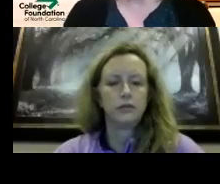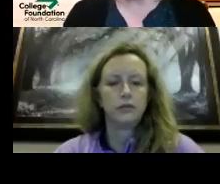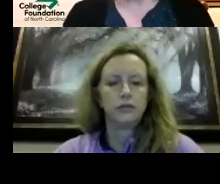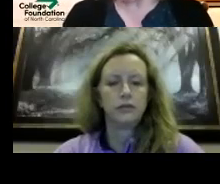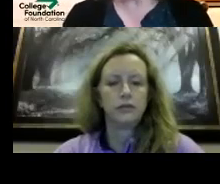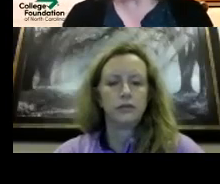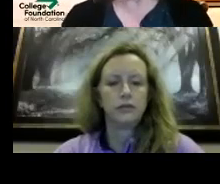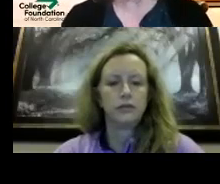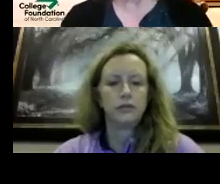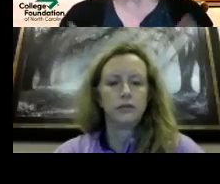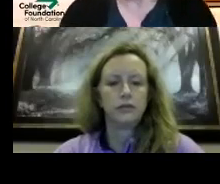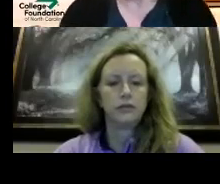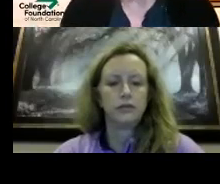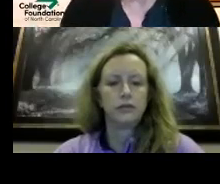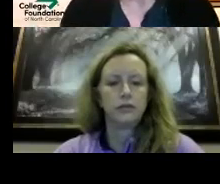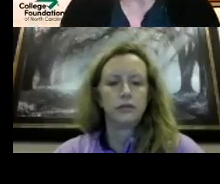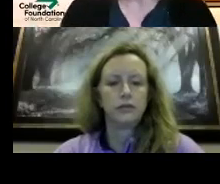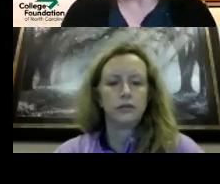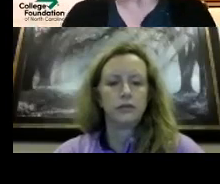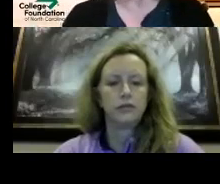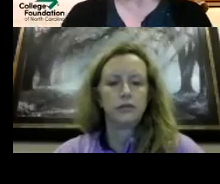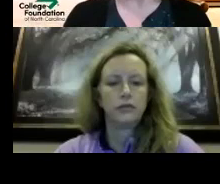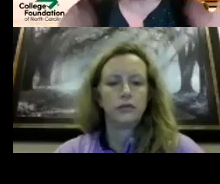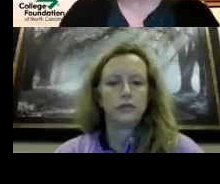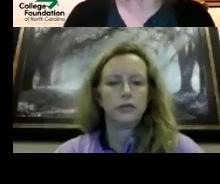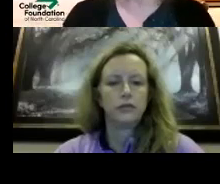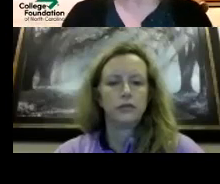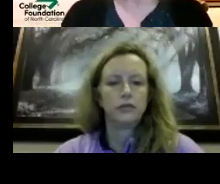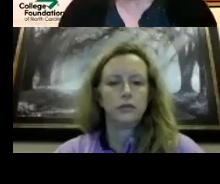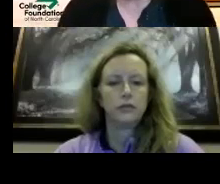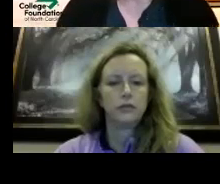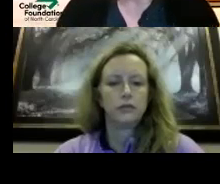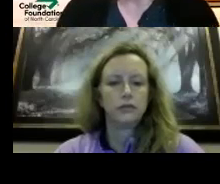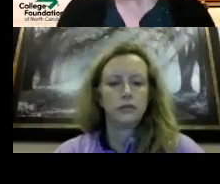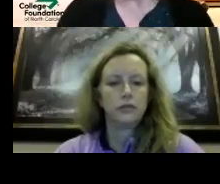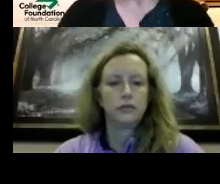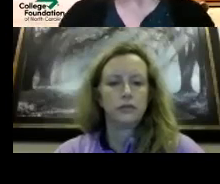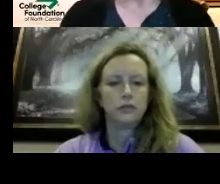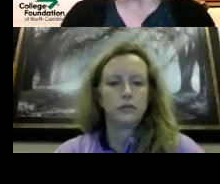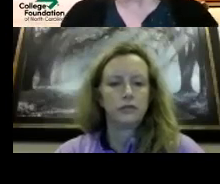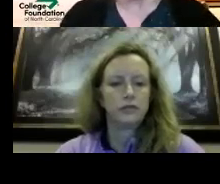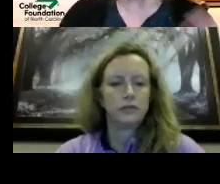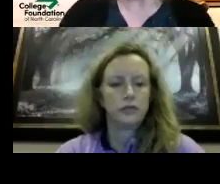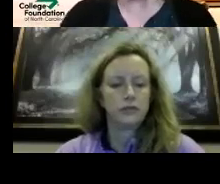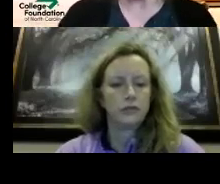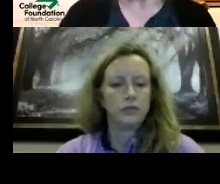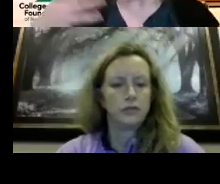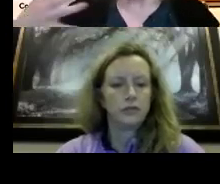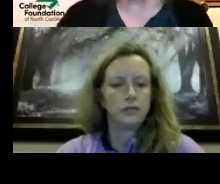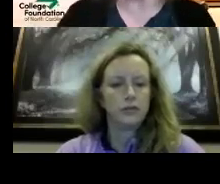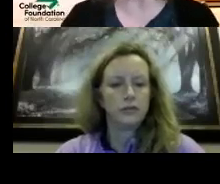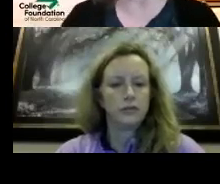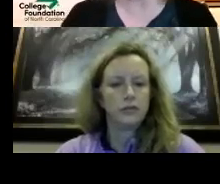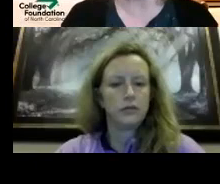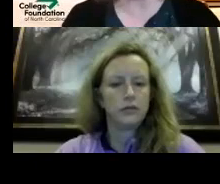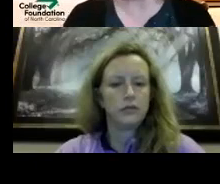So the timeline, you know, my best advice is, you know, do it as soon as you can. If you haven't done it yet, start